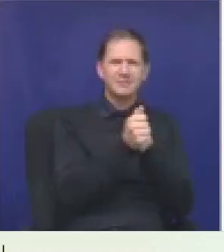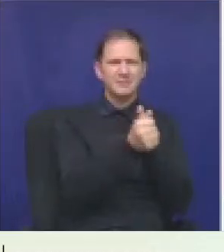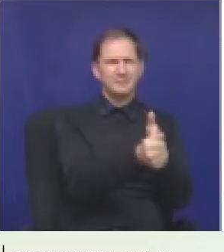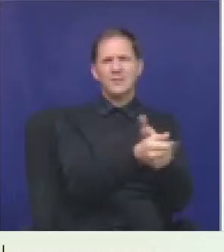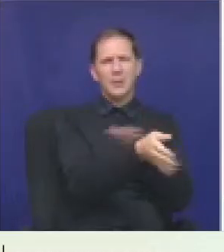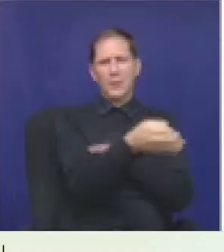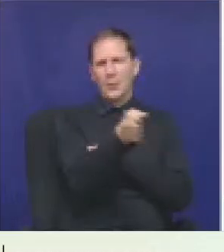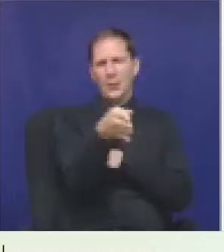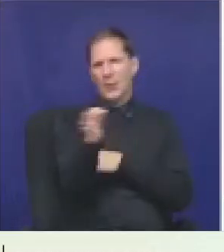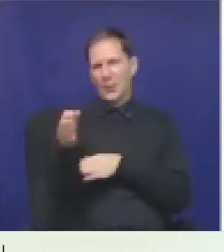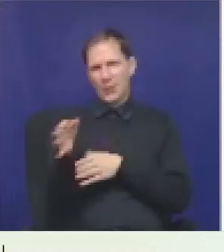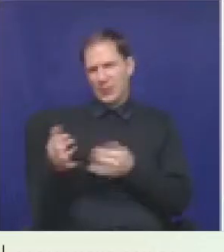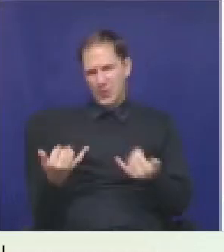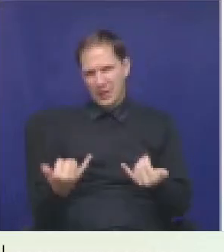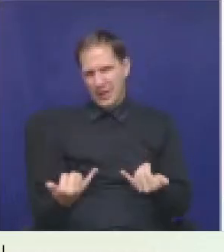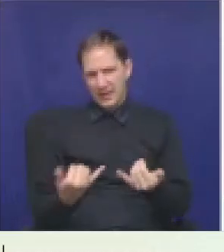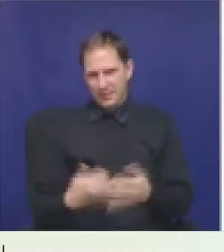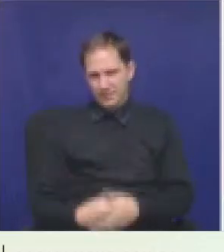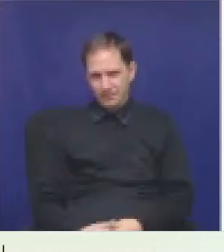today.